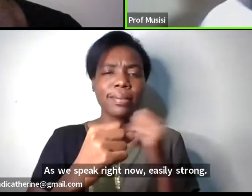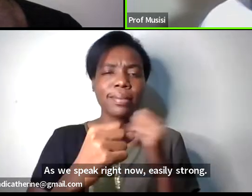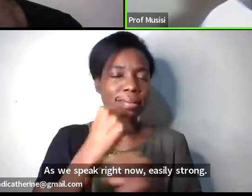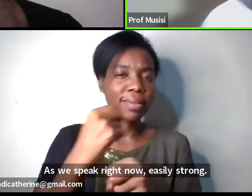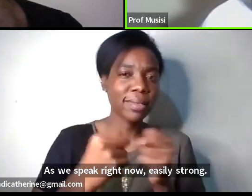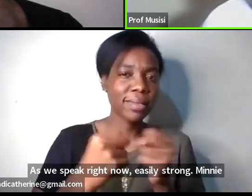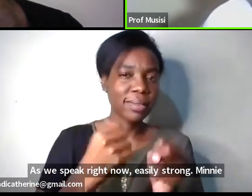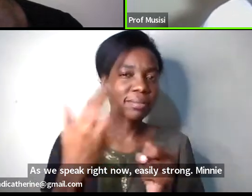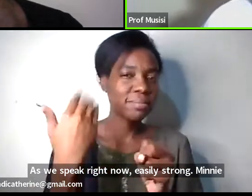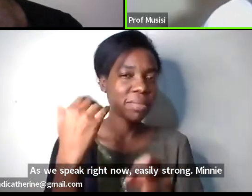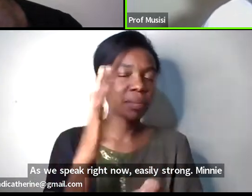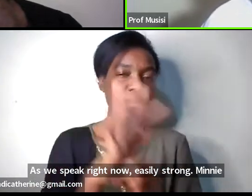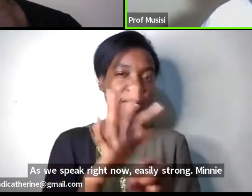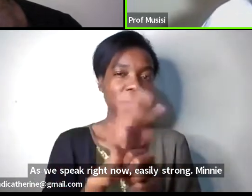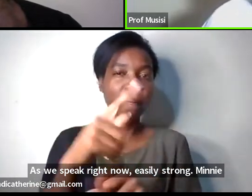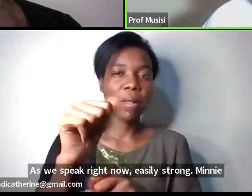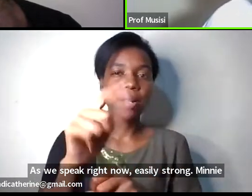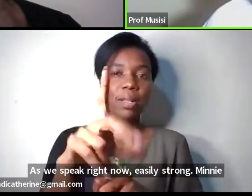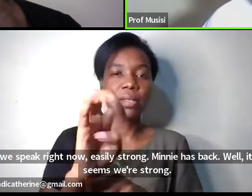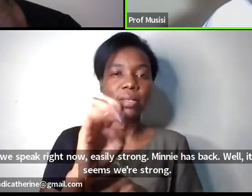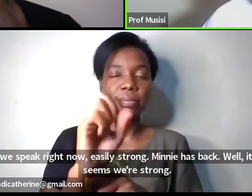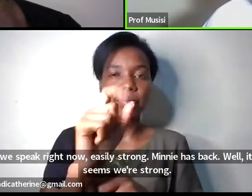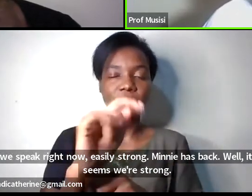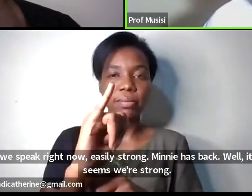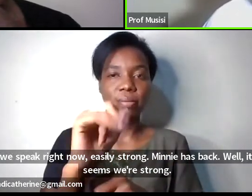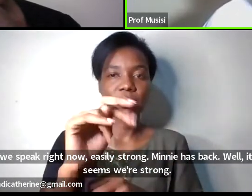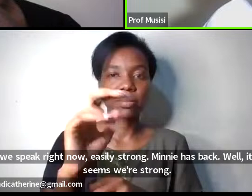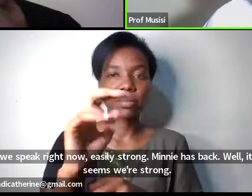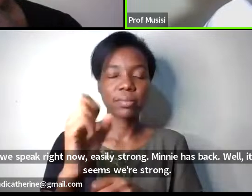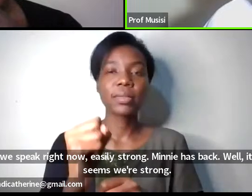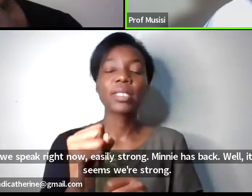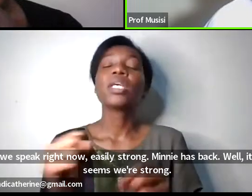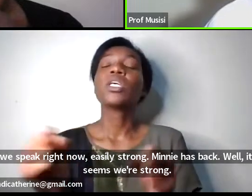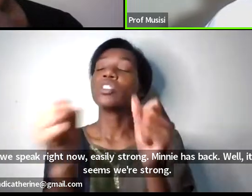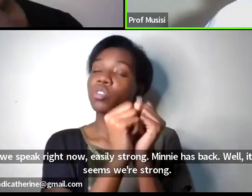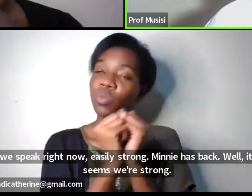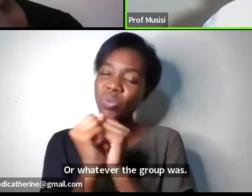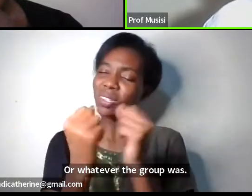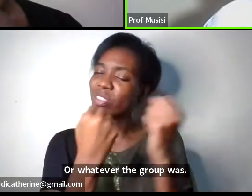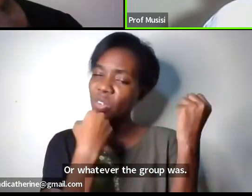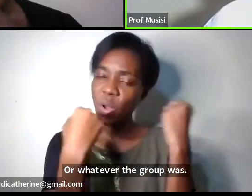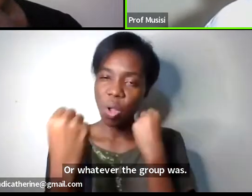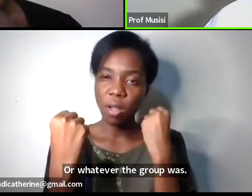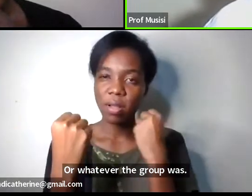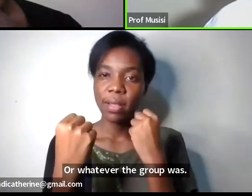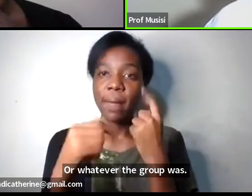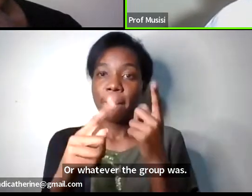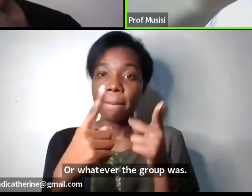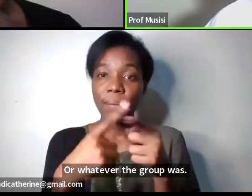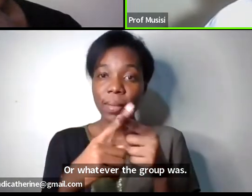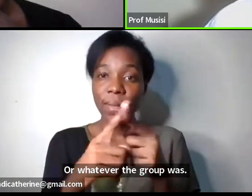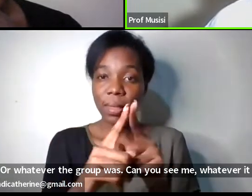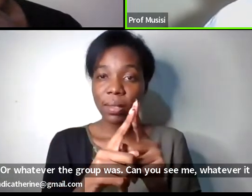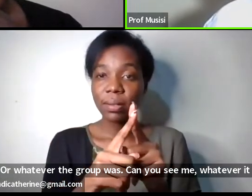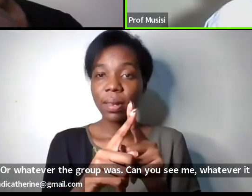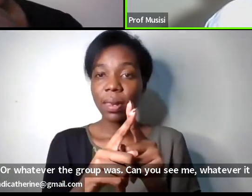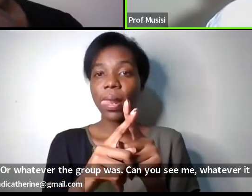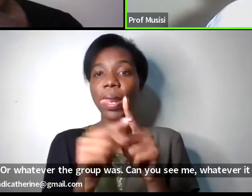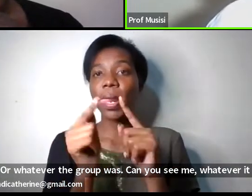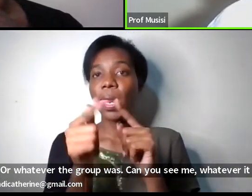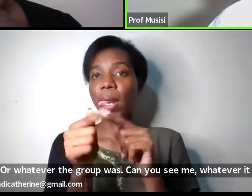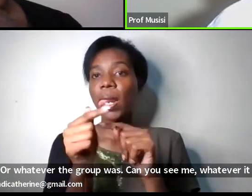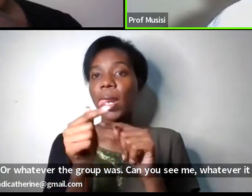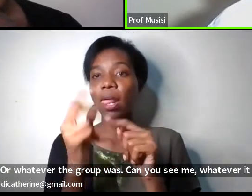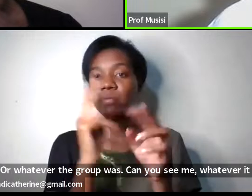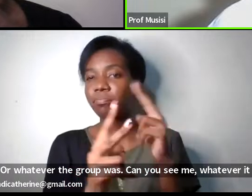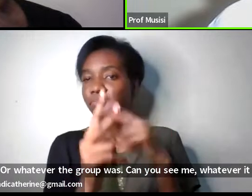were strong, or whatever the group was, Philistines, whatever it is. This viciousness, this